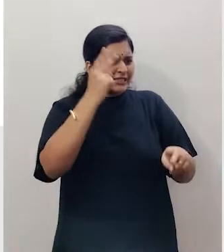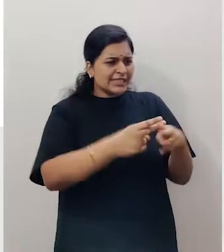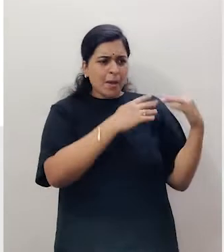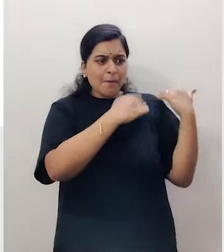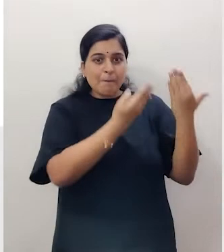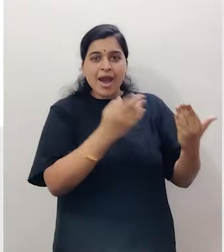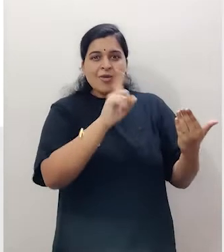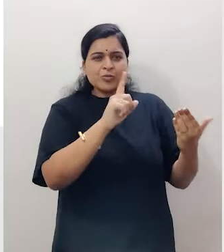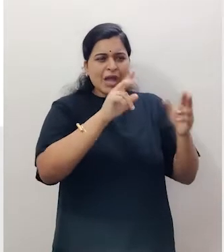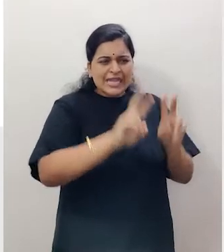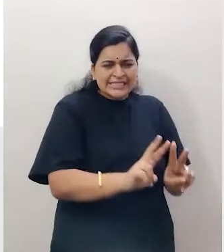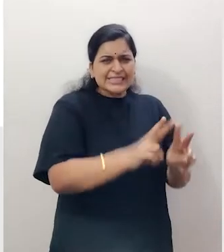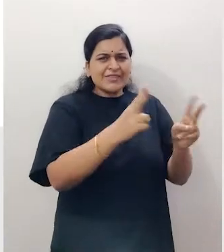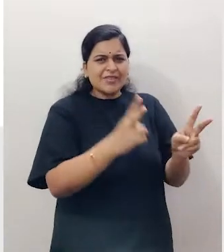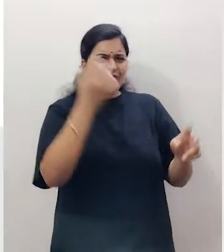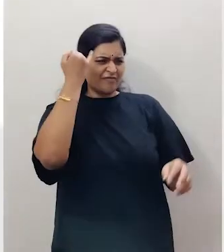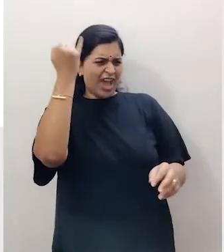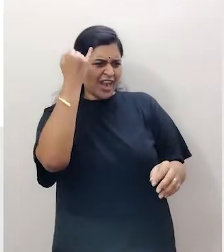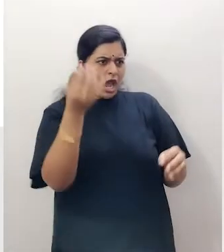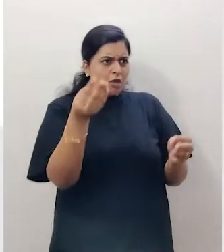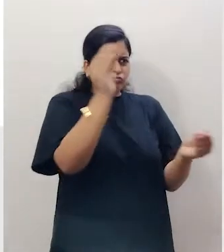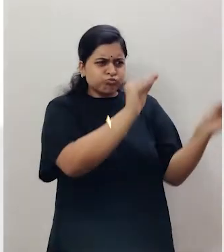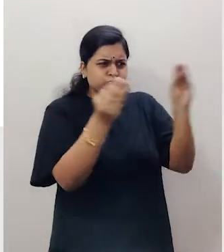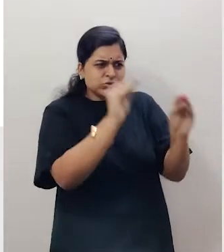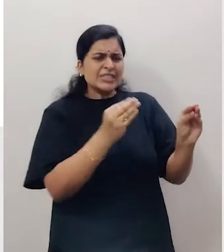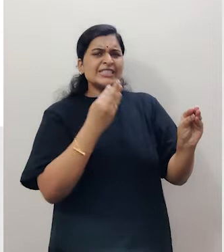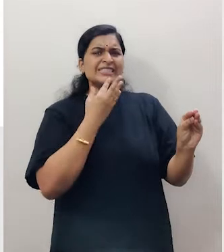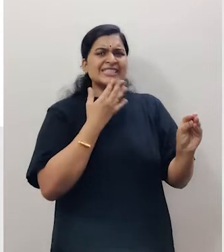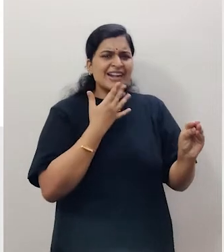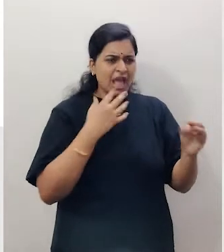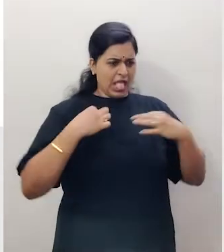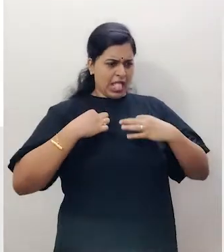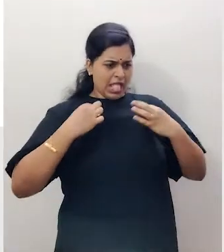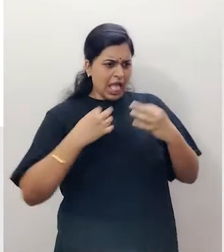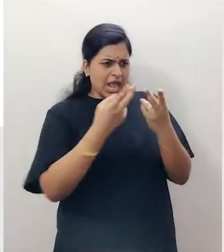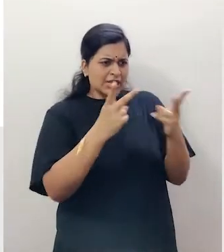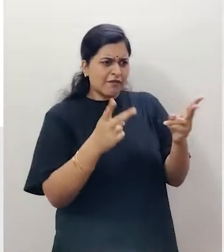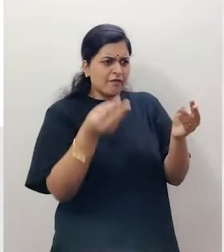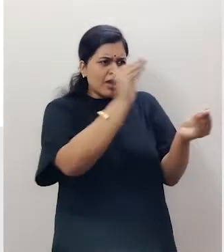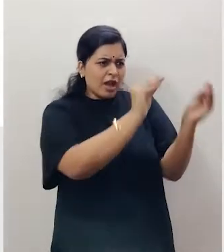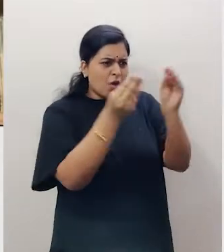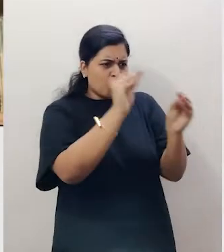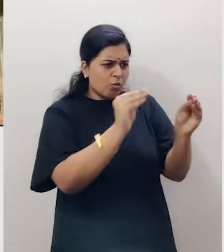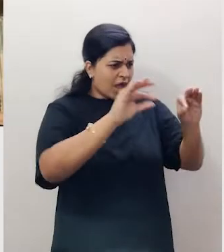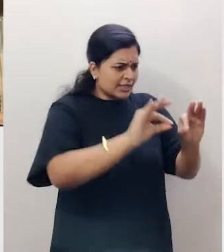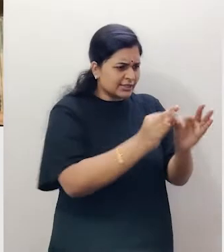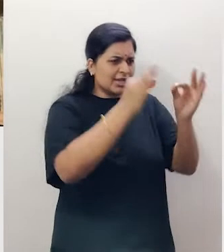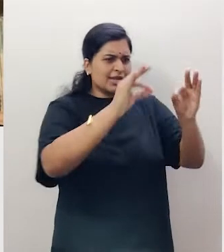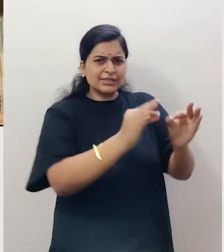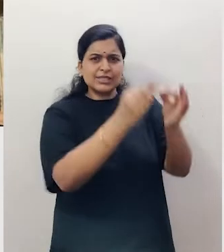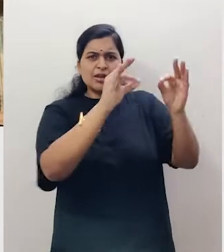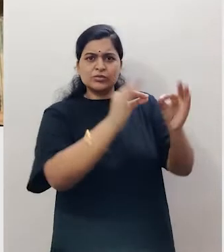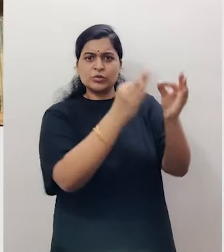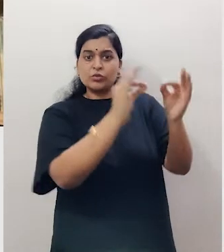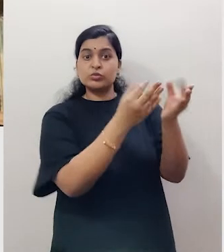organic works such as vibrations and cheering crowds, also in the Crafts Council collection. On his return to England, following a period of time in